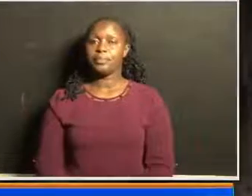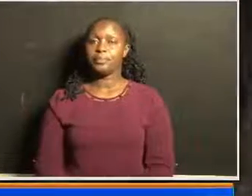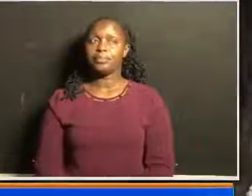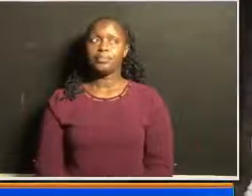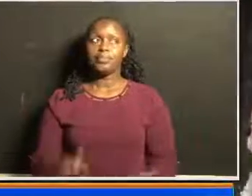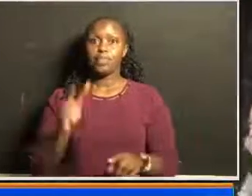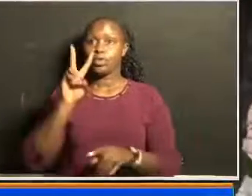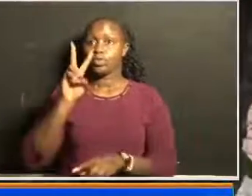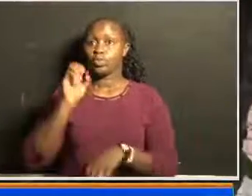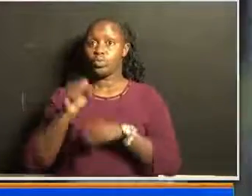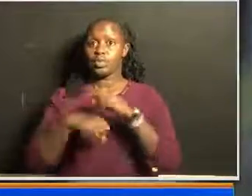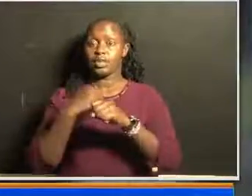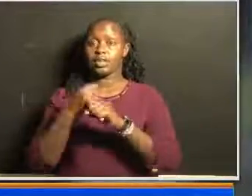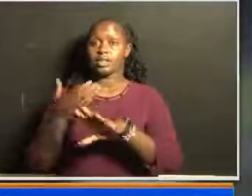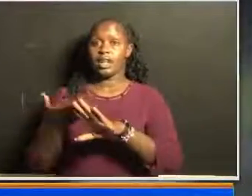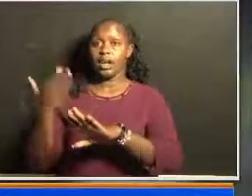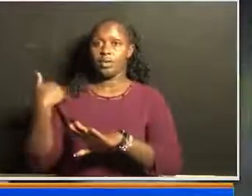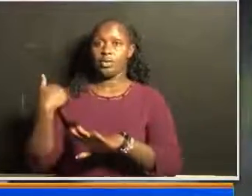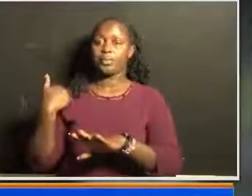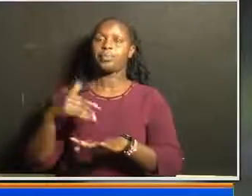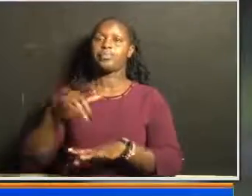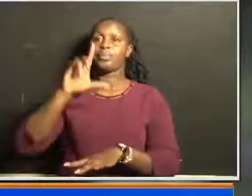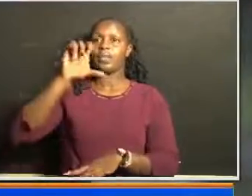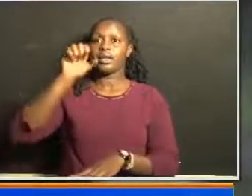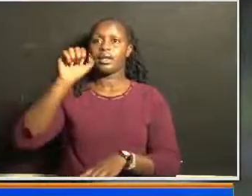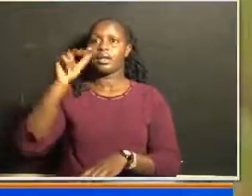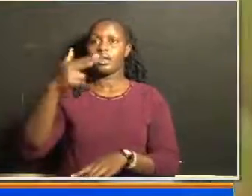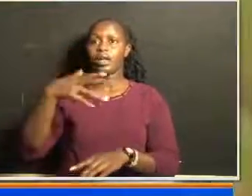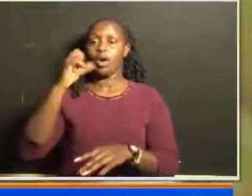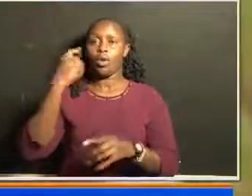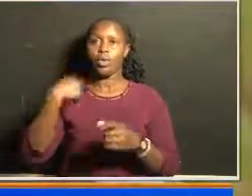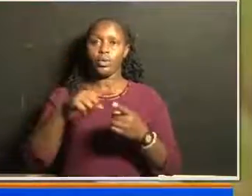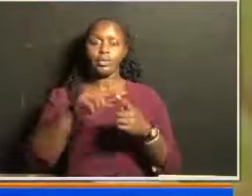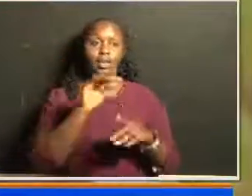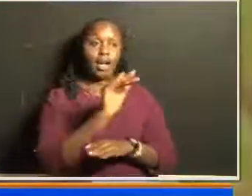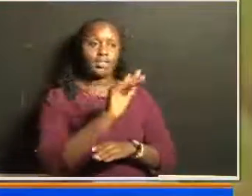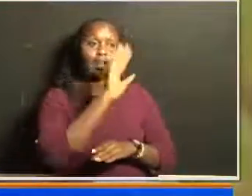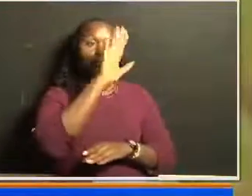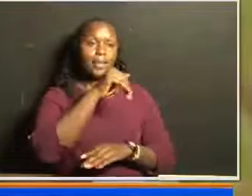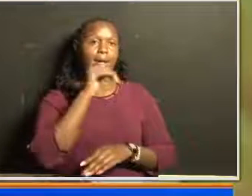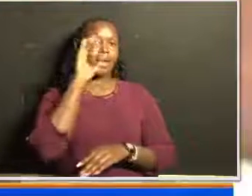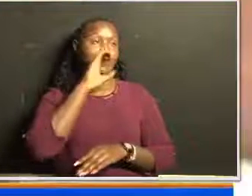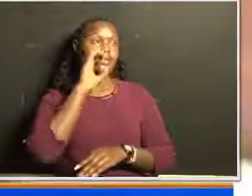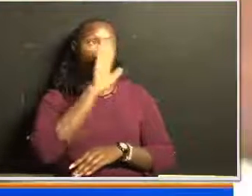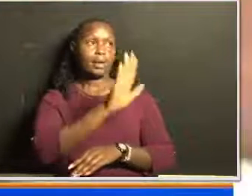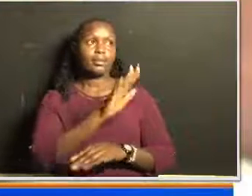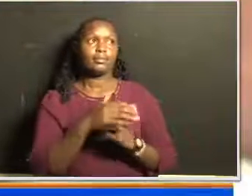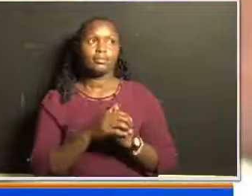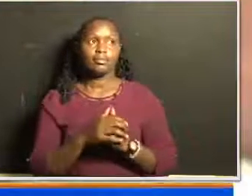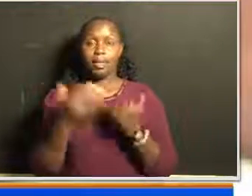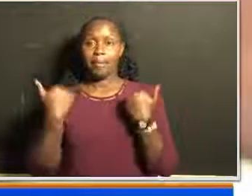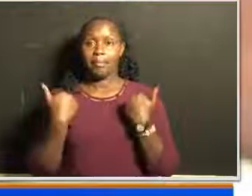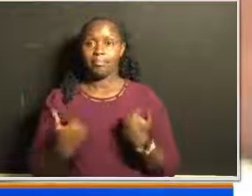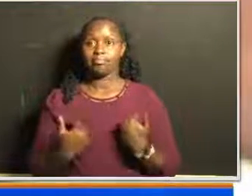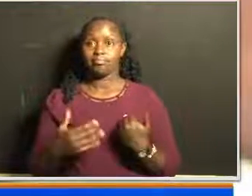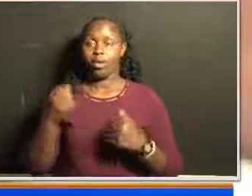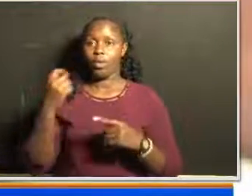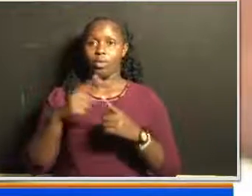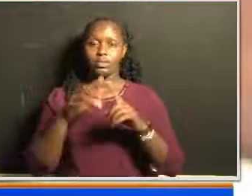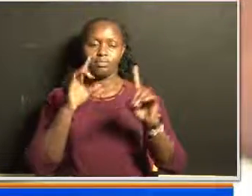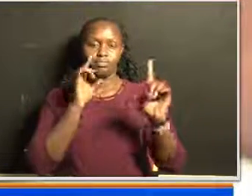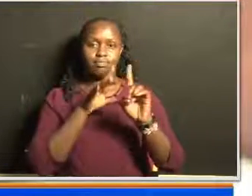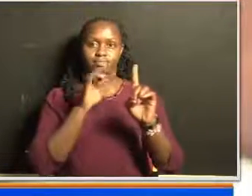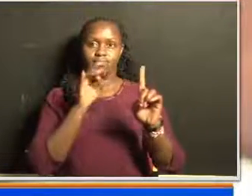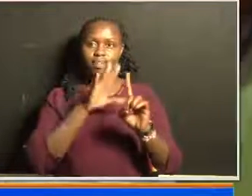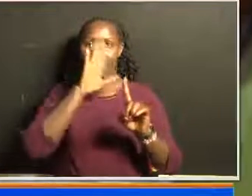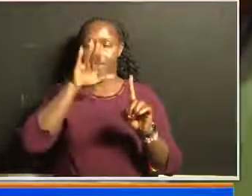2 years ago, Leah received an unexpected invitation from her cousin. I got inspired by a family friend who